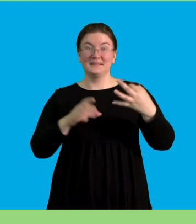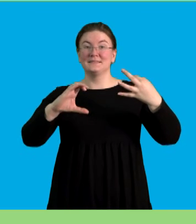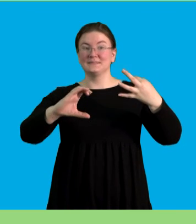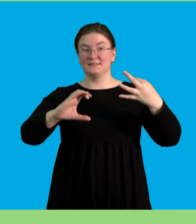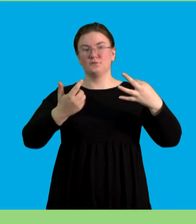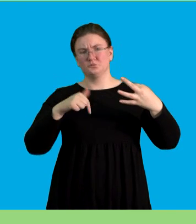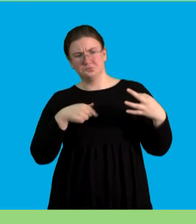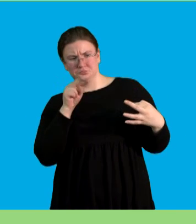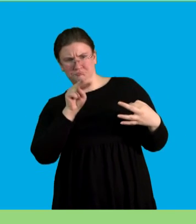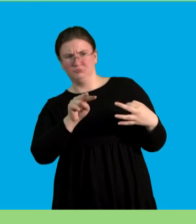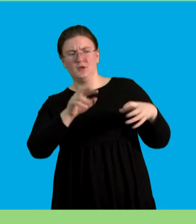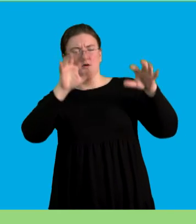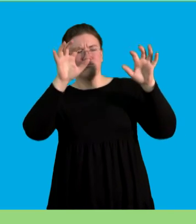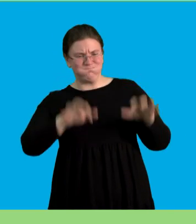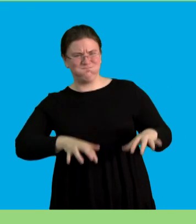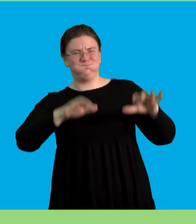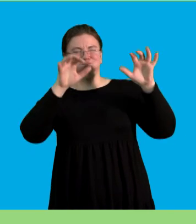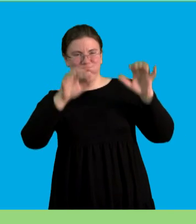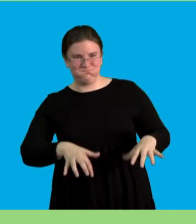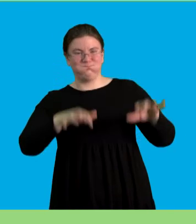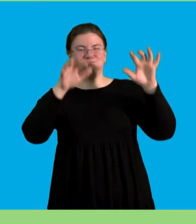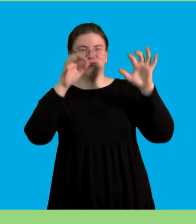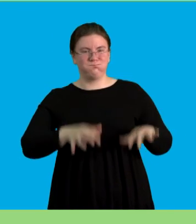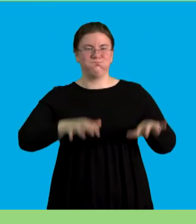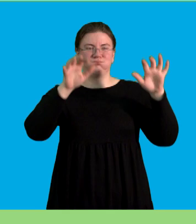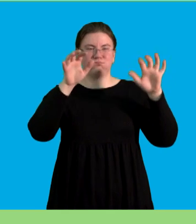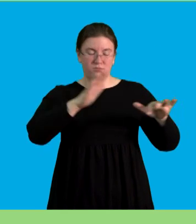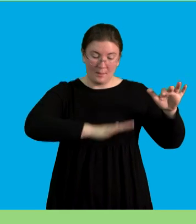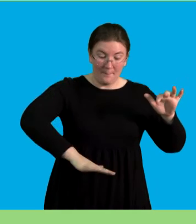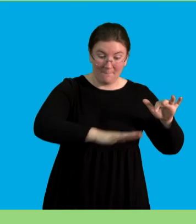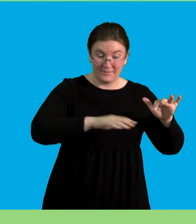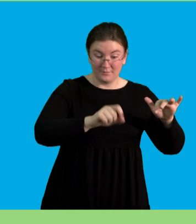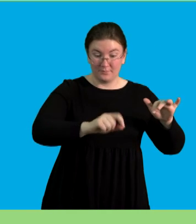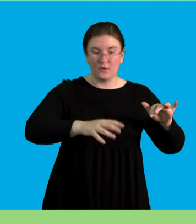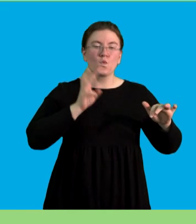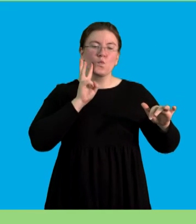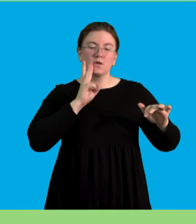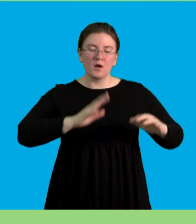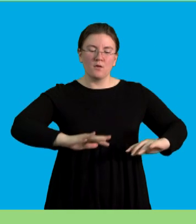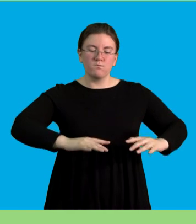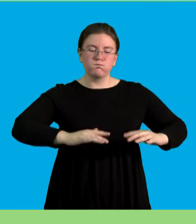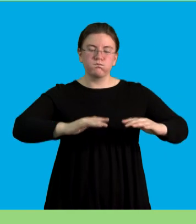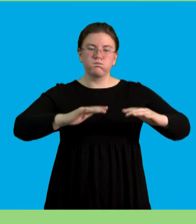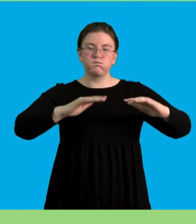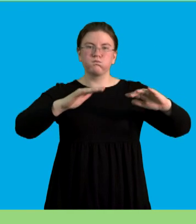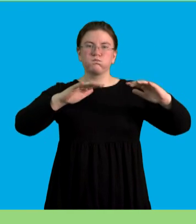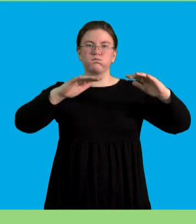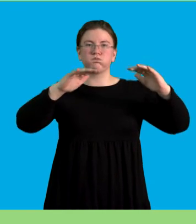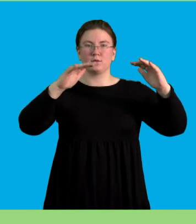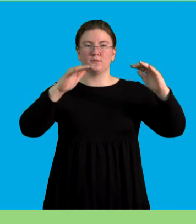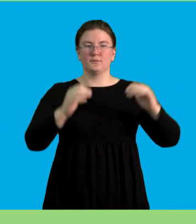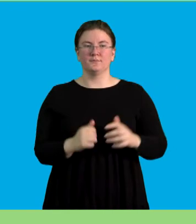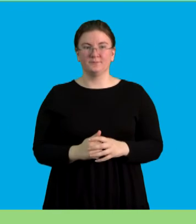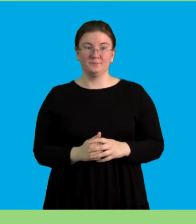And C, if we look at that, we see a lot of rain, and that area has been flooded with rainwater.